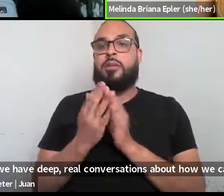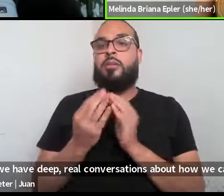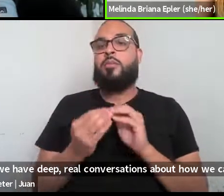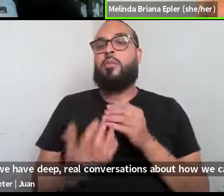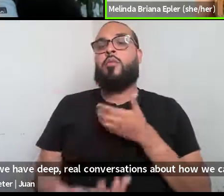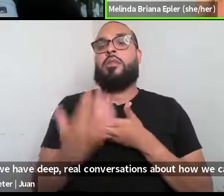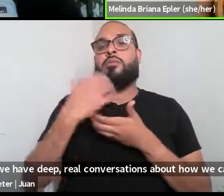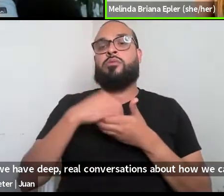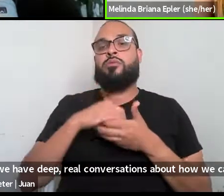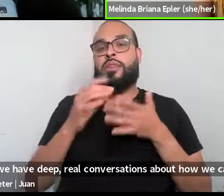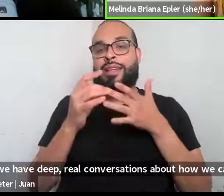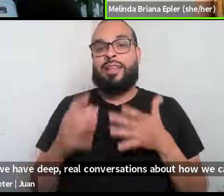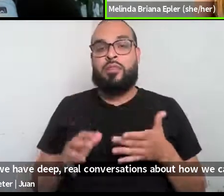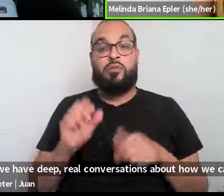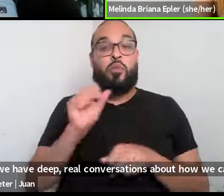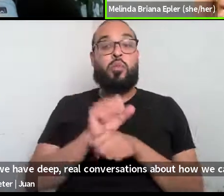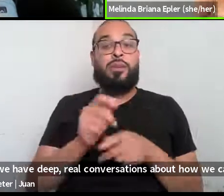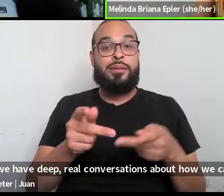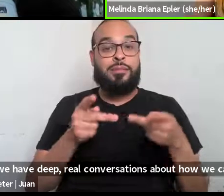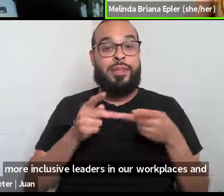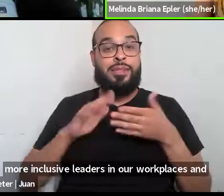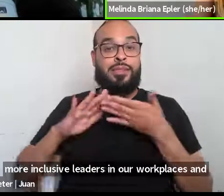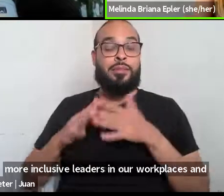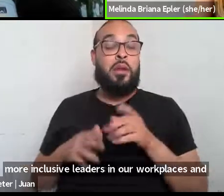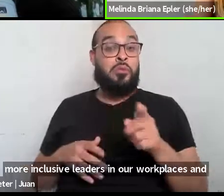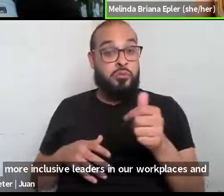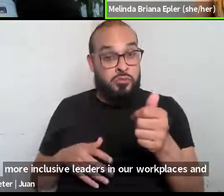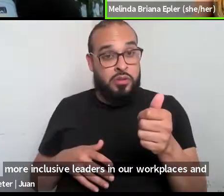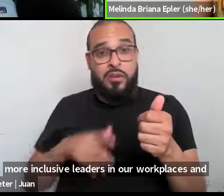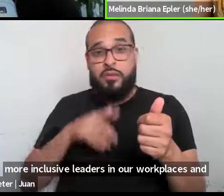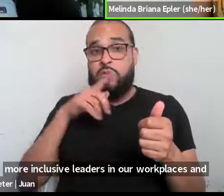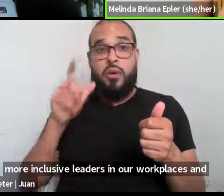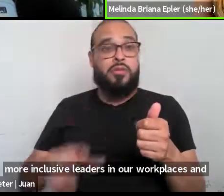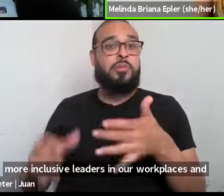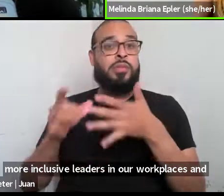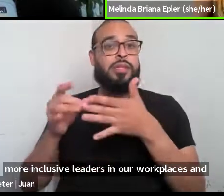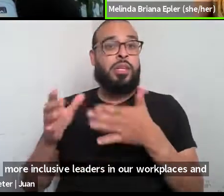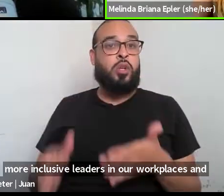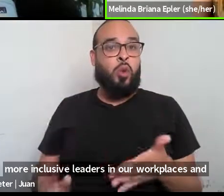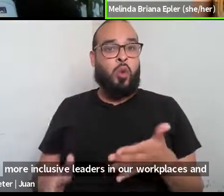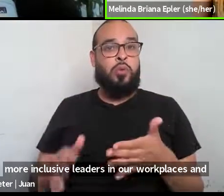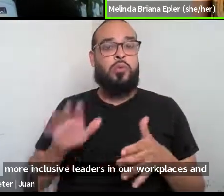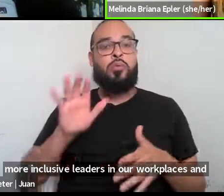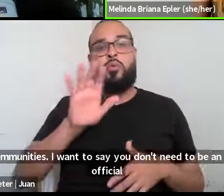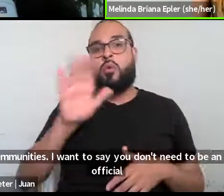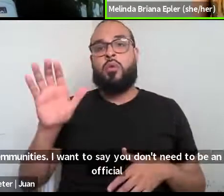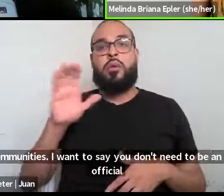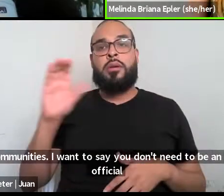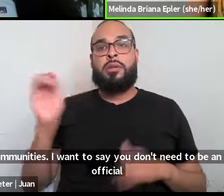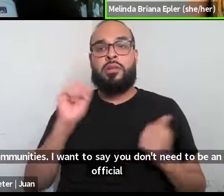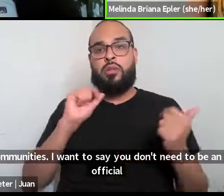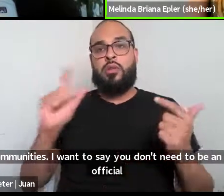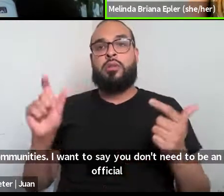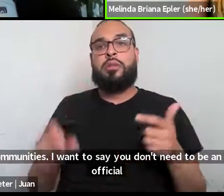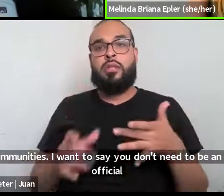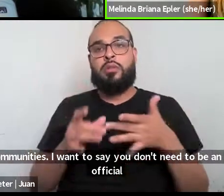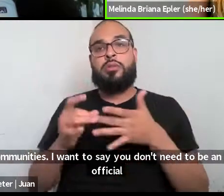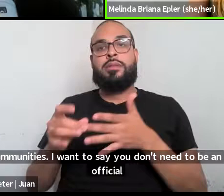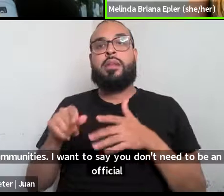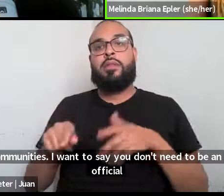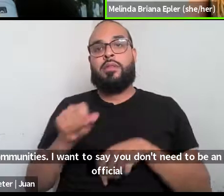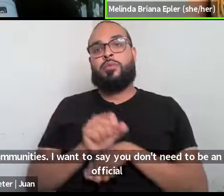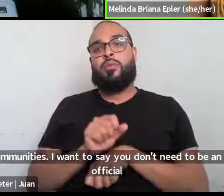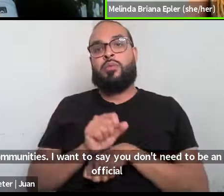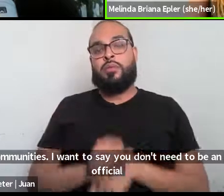communities. And I want to say you don't need to be an official leader in your company to lead. We all need to lead this work.